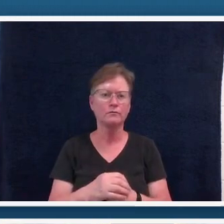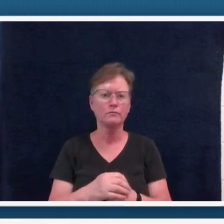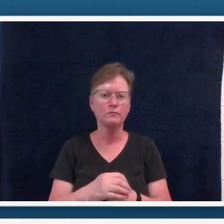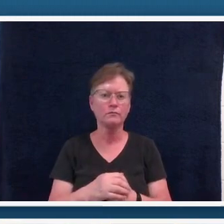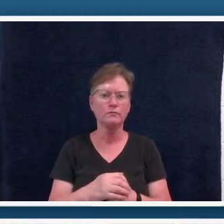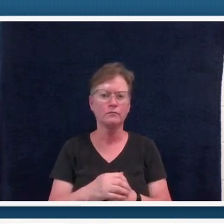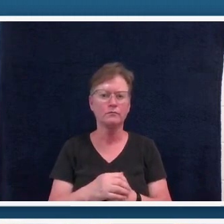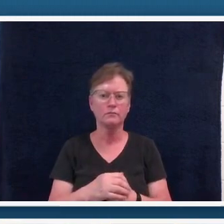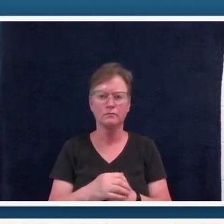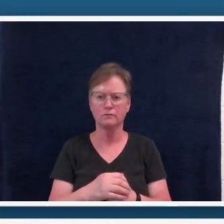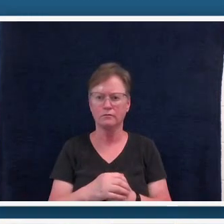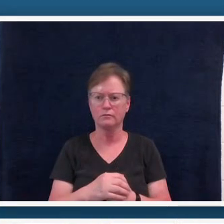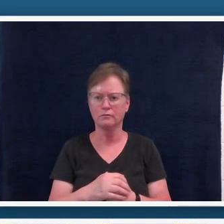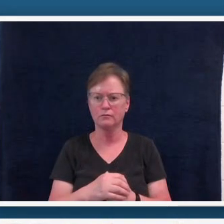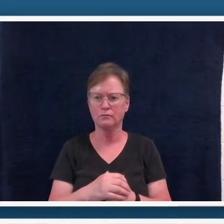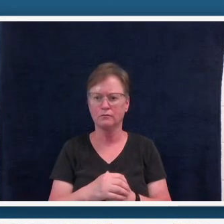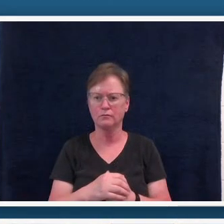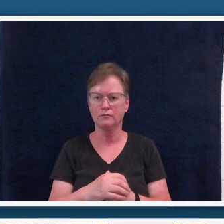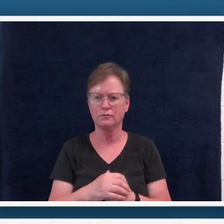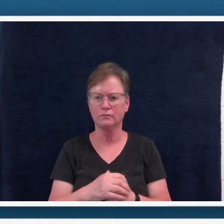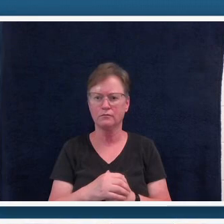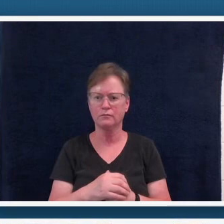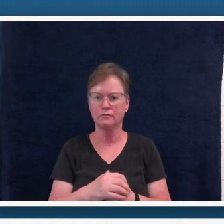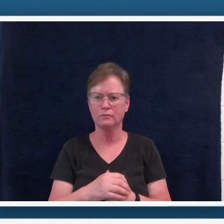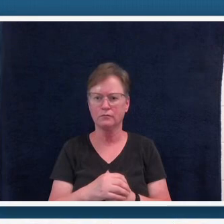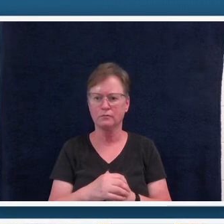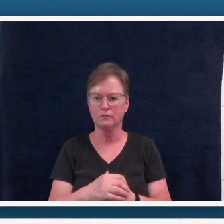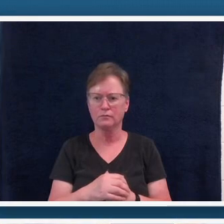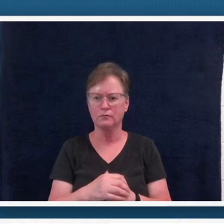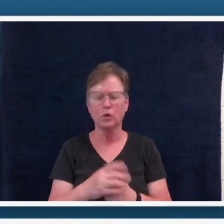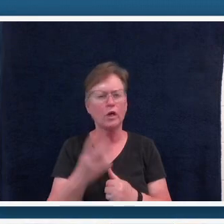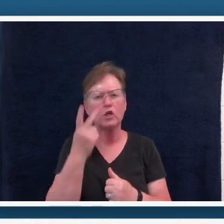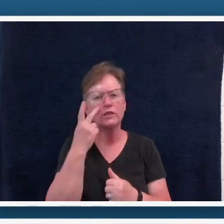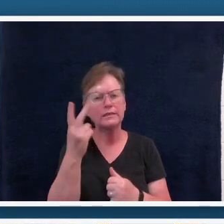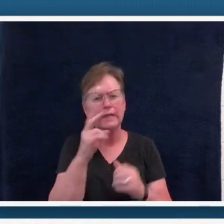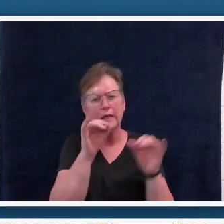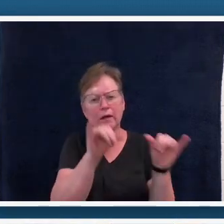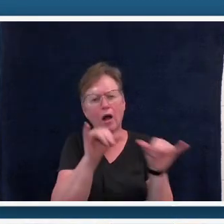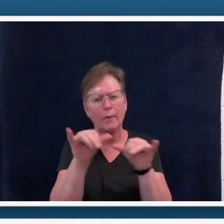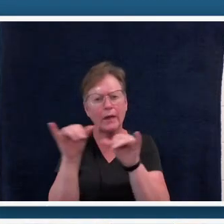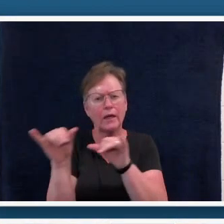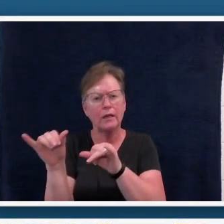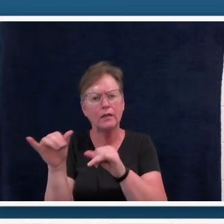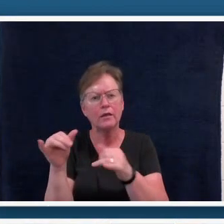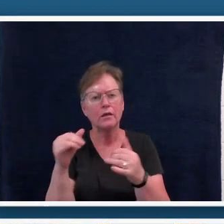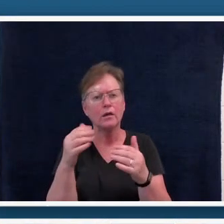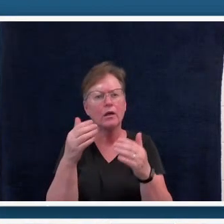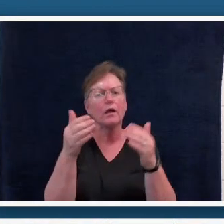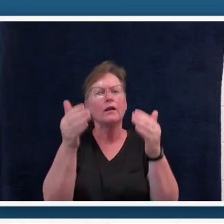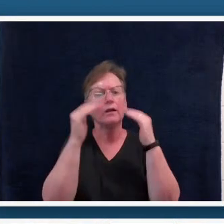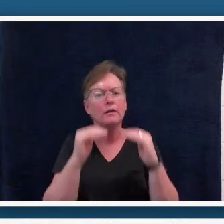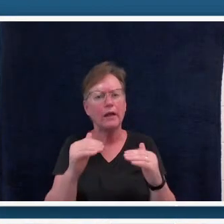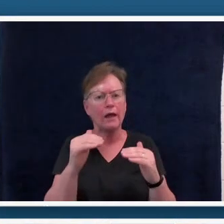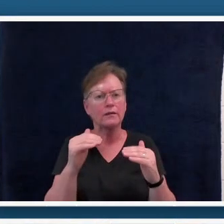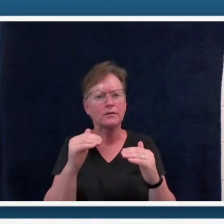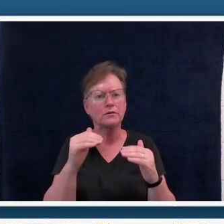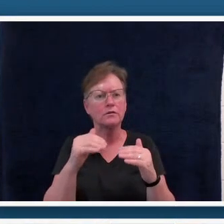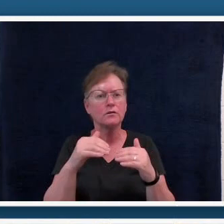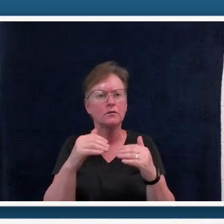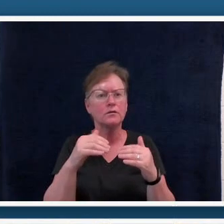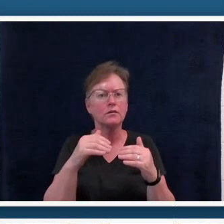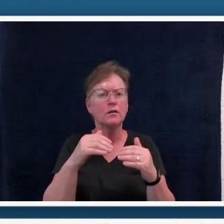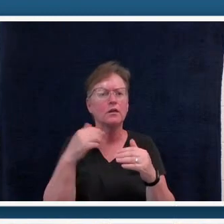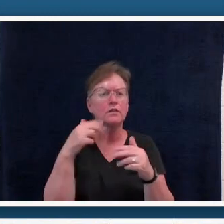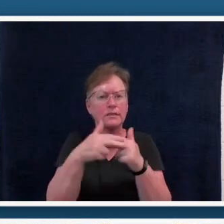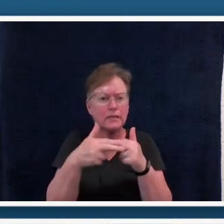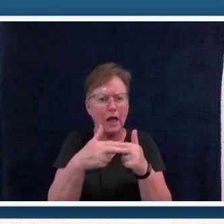And again, I ask you to think about the commonalities. What do you see in common? And then go ahead. Yes, go ahead to the next one. So now